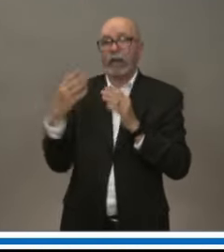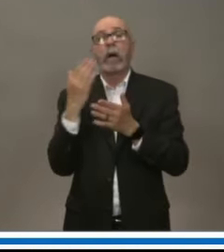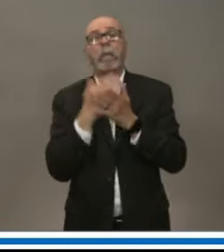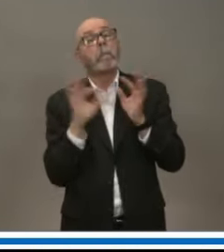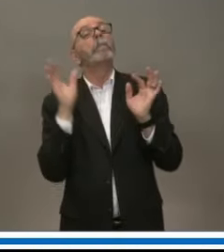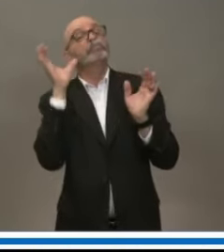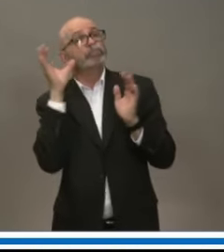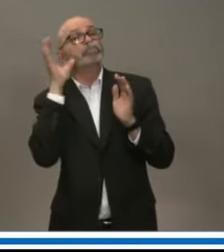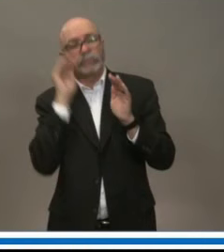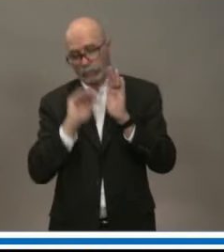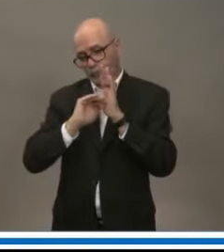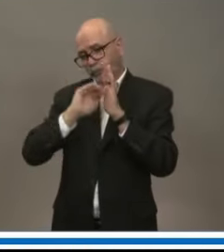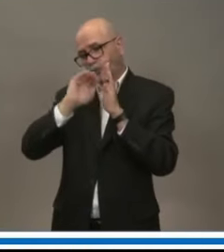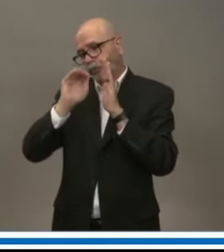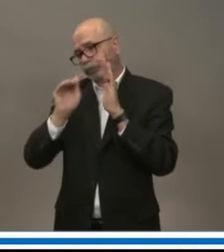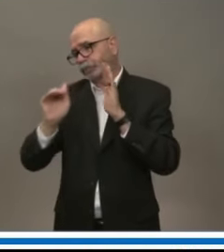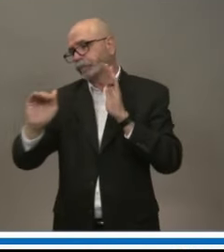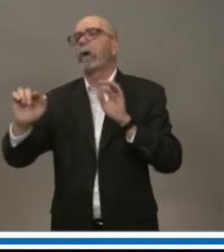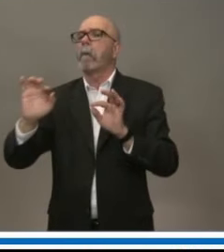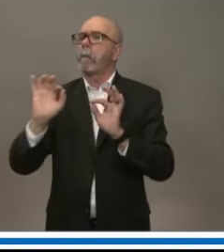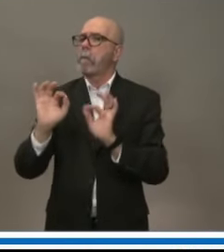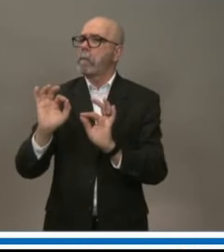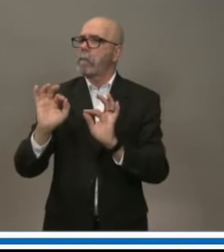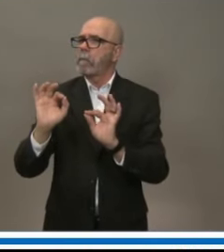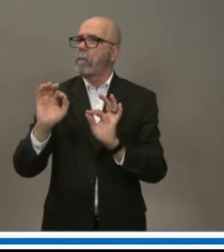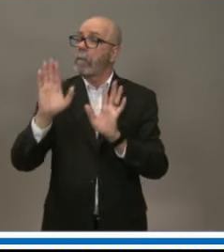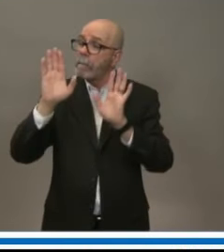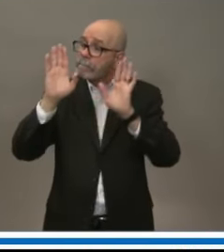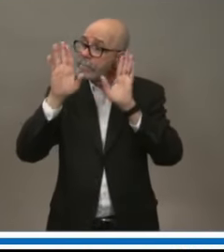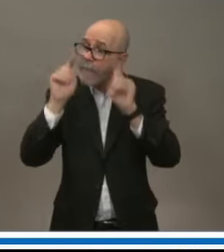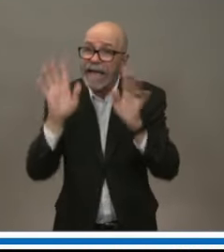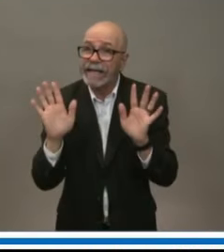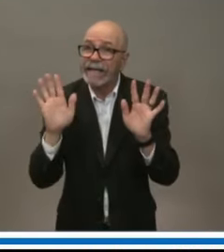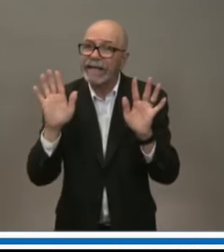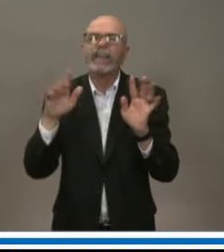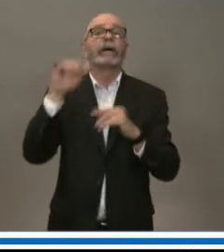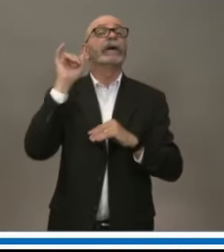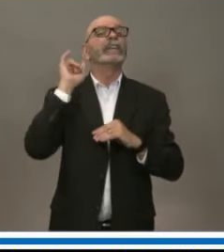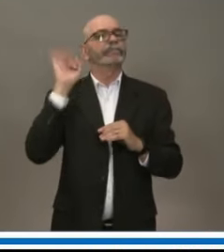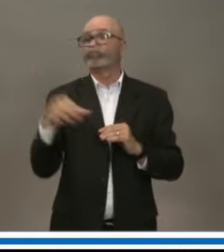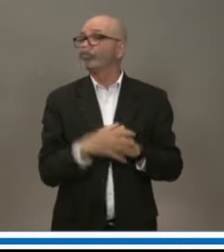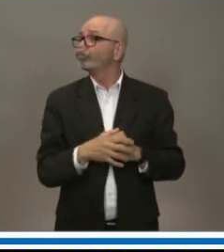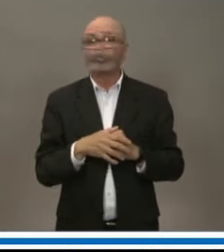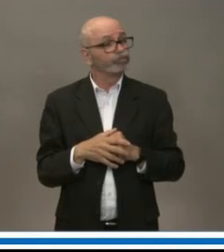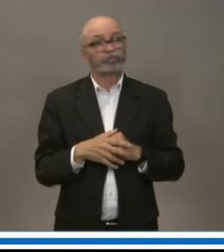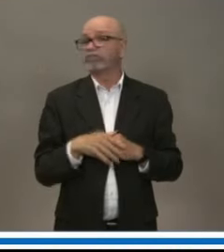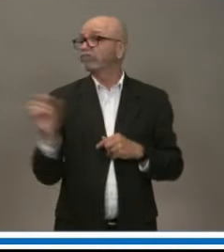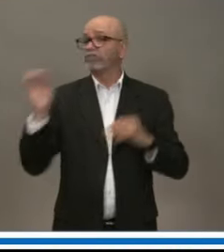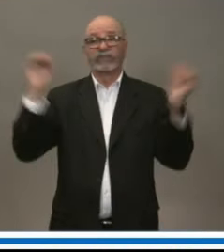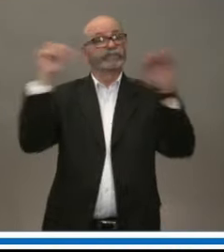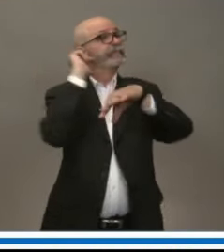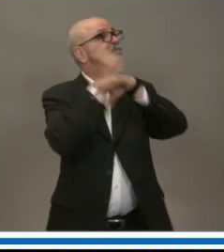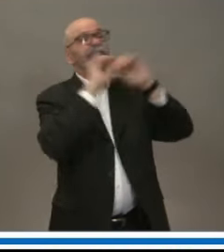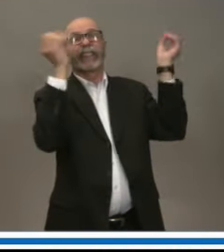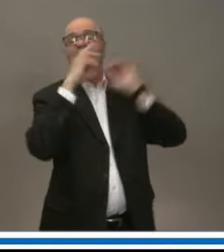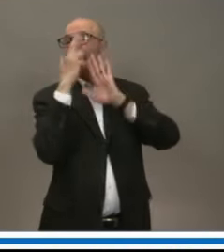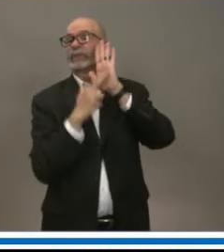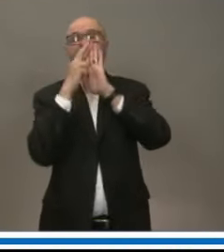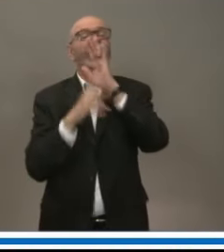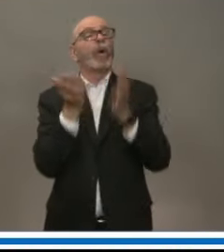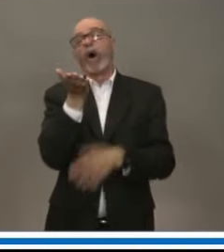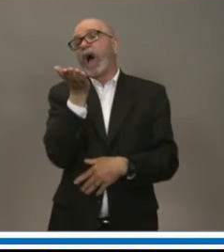The worst case scenario, however, we didn't do. I mean, the worst case scenario is that if we didn't have any public health measures implemented in the first place, so there